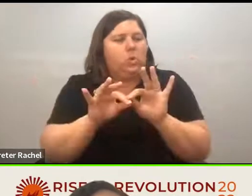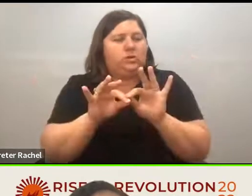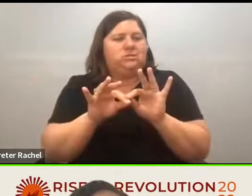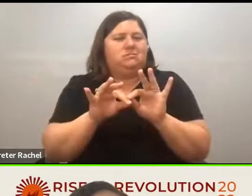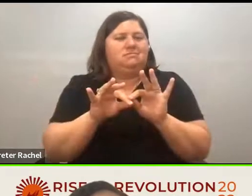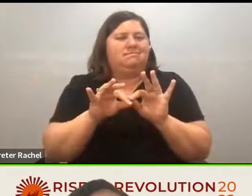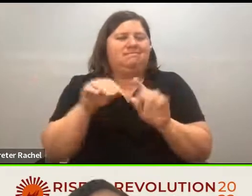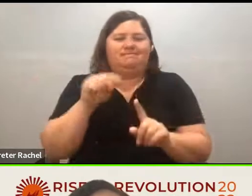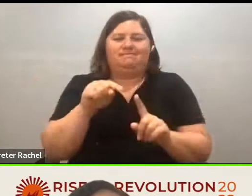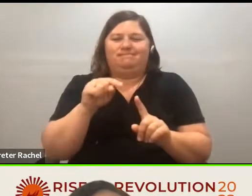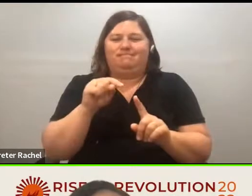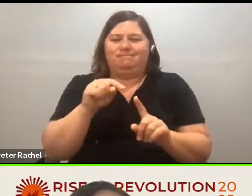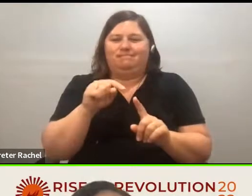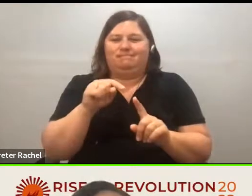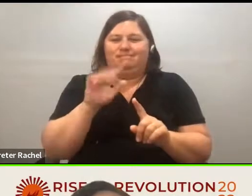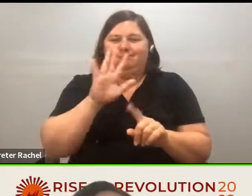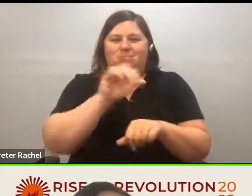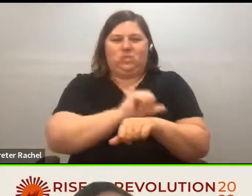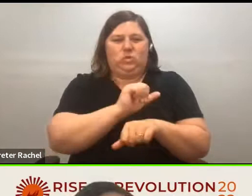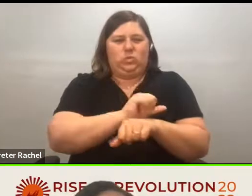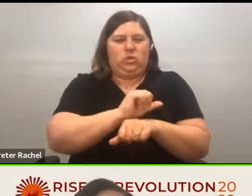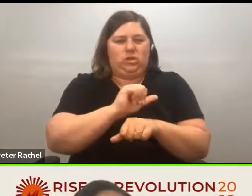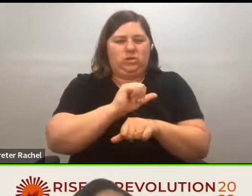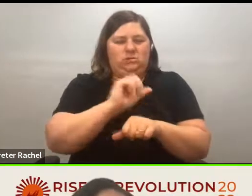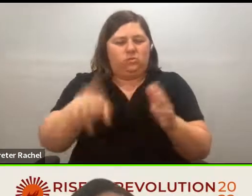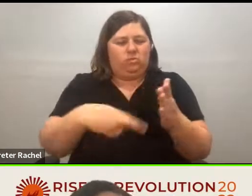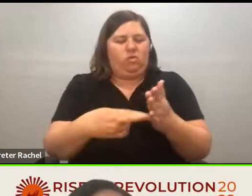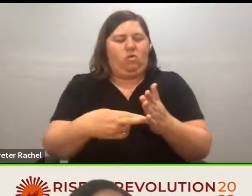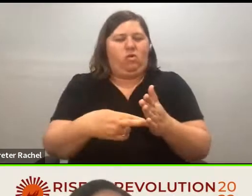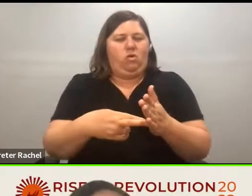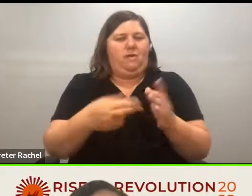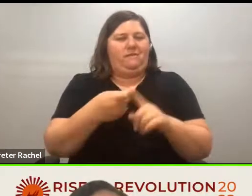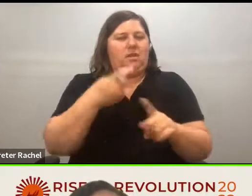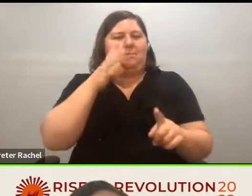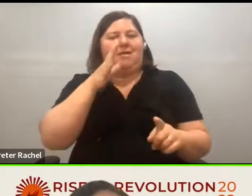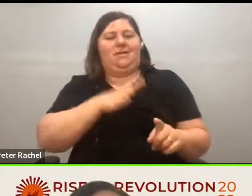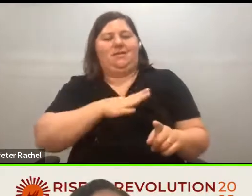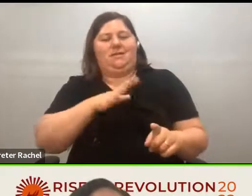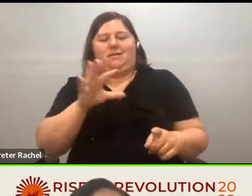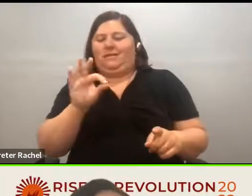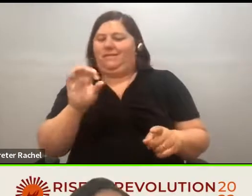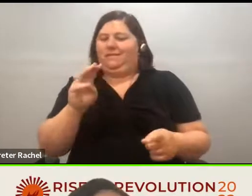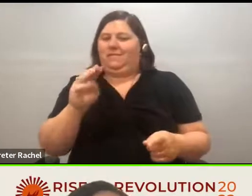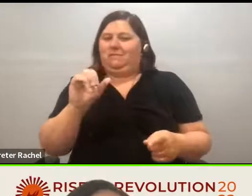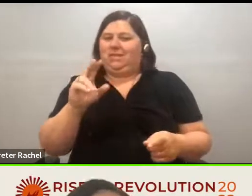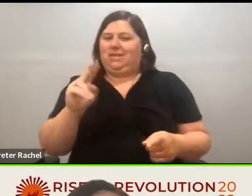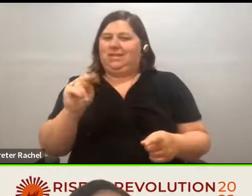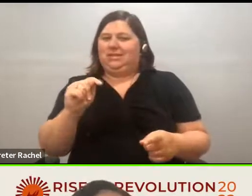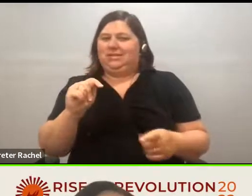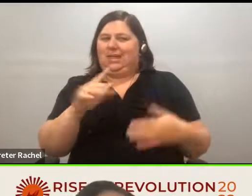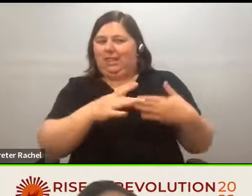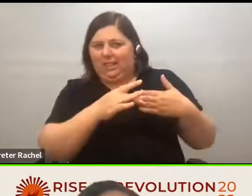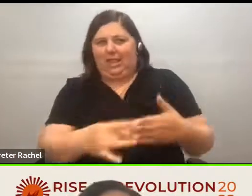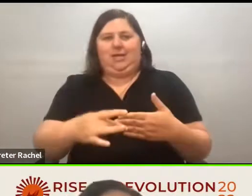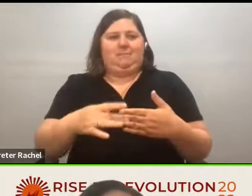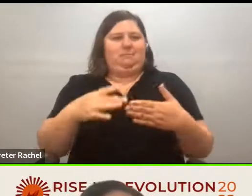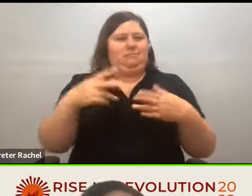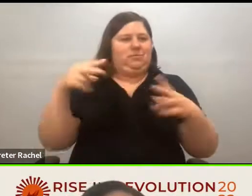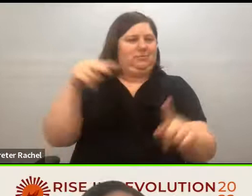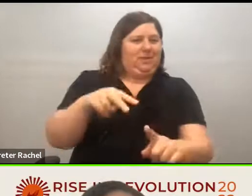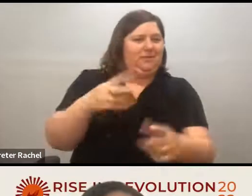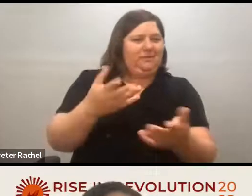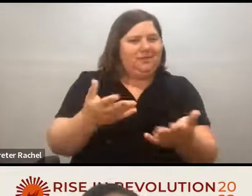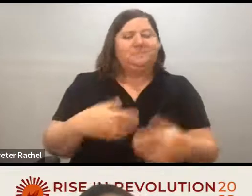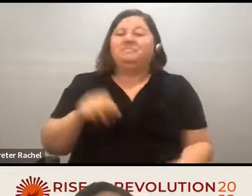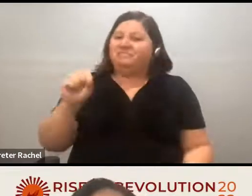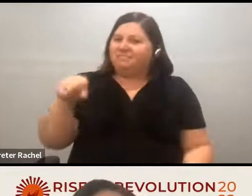that this work plays from a feminist, you know, like a woman-led perspective?